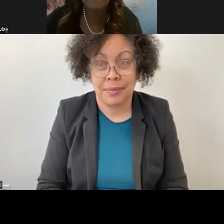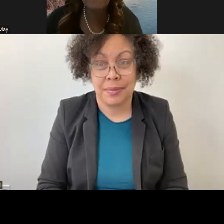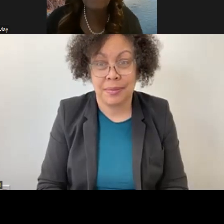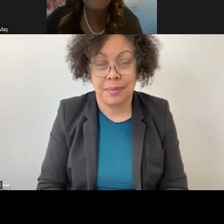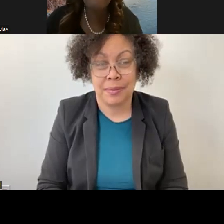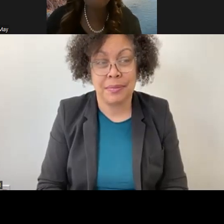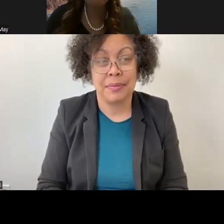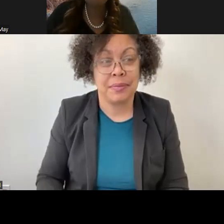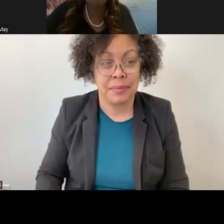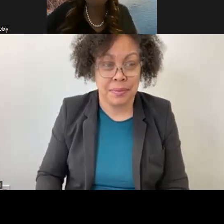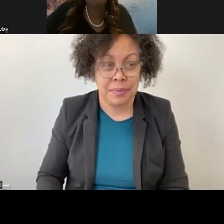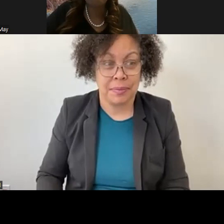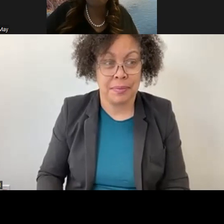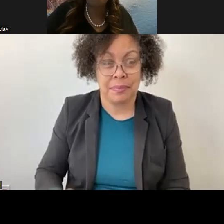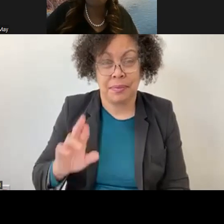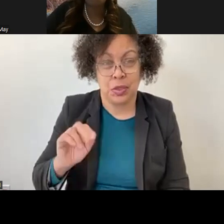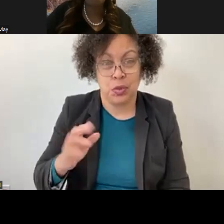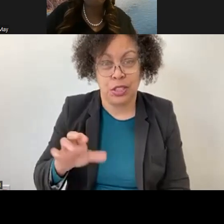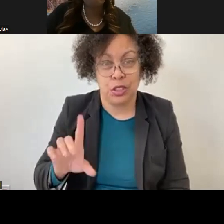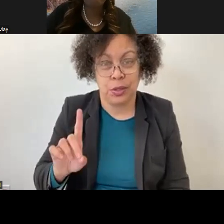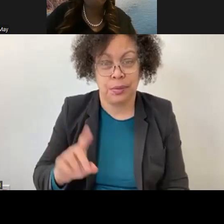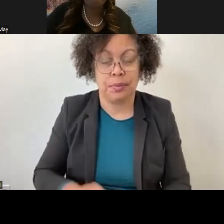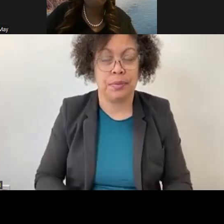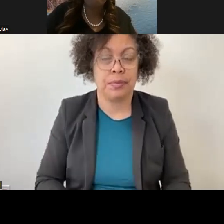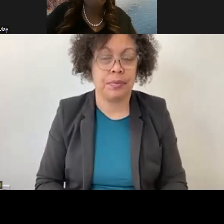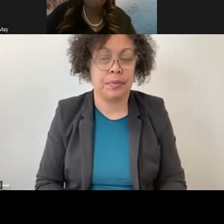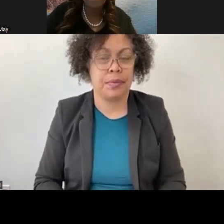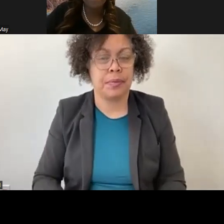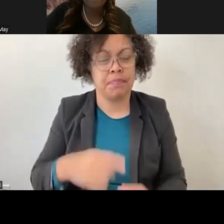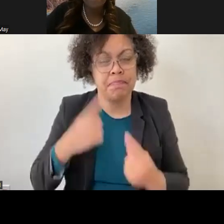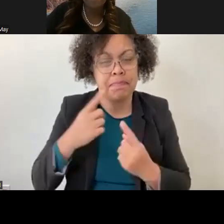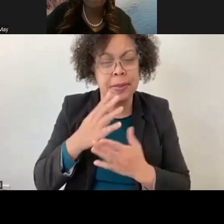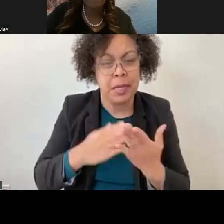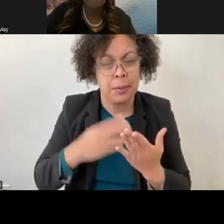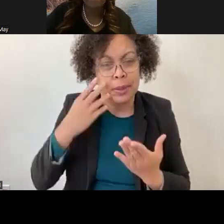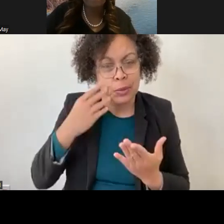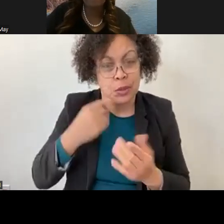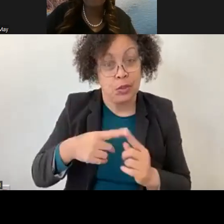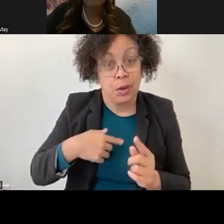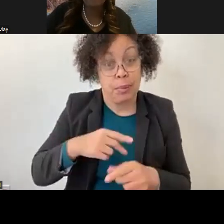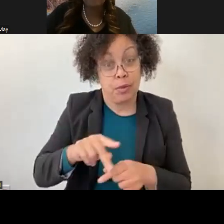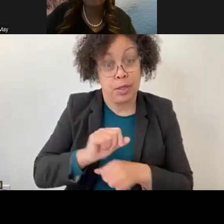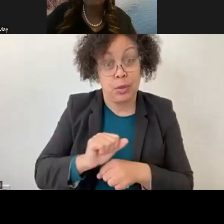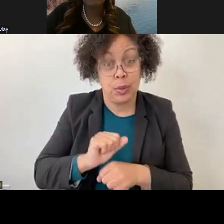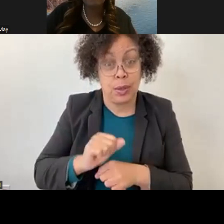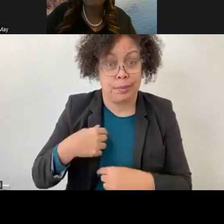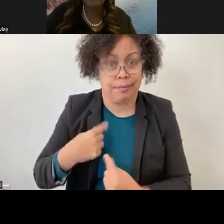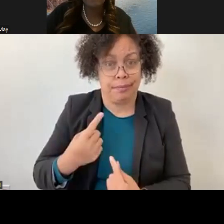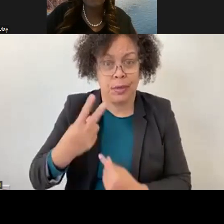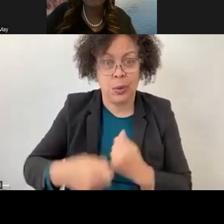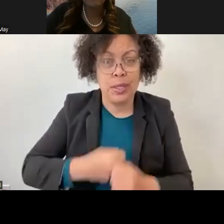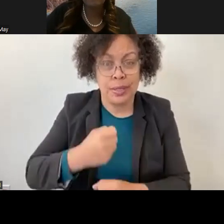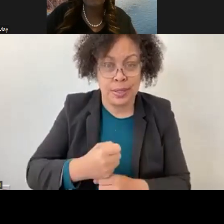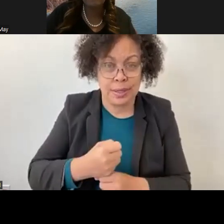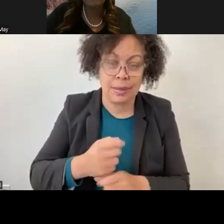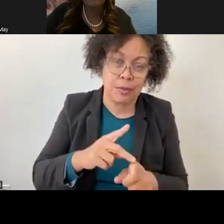Thinking of a couple of experiences from my sort of professional work in the last 2 years. Professionally,